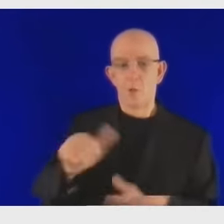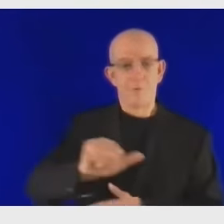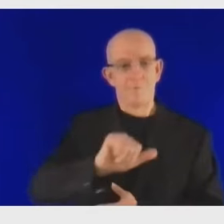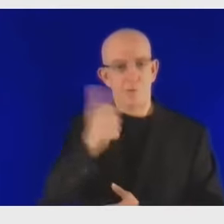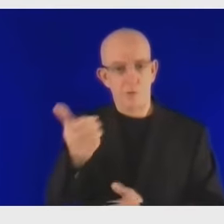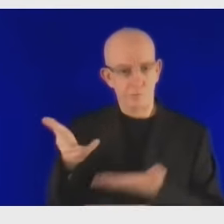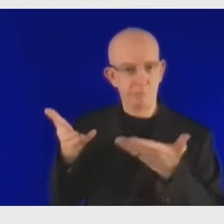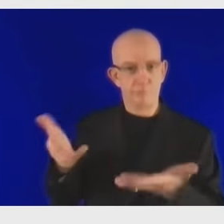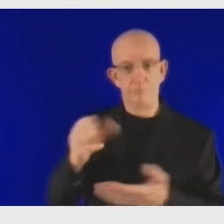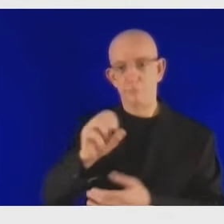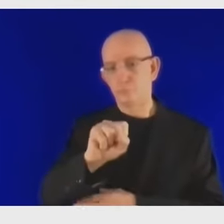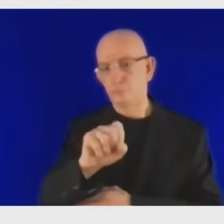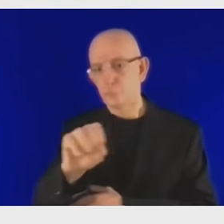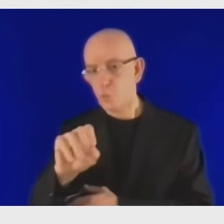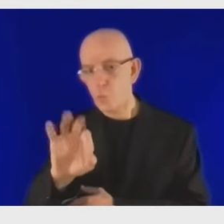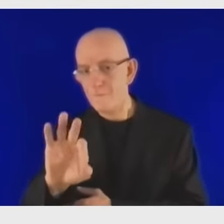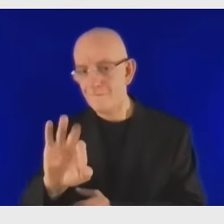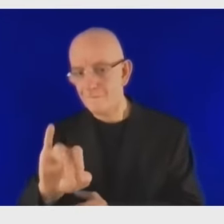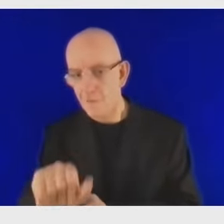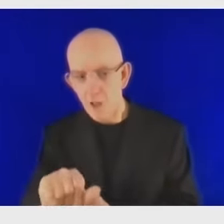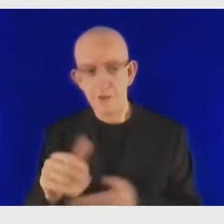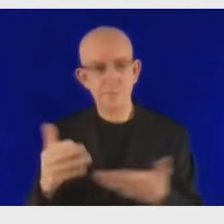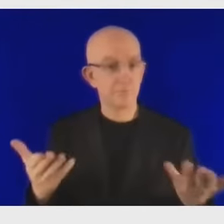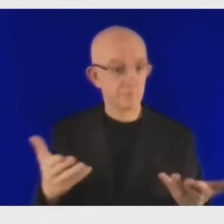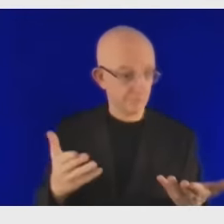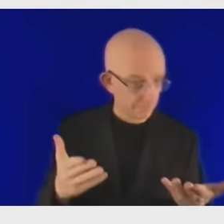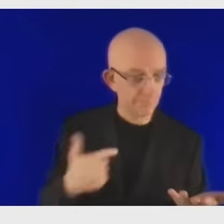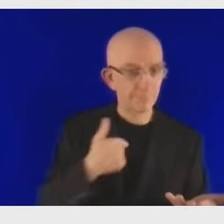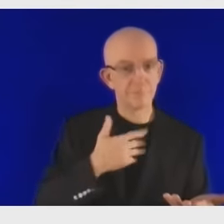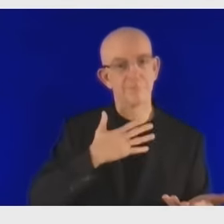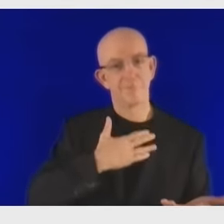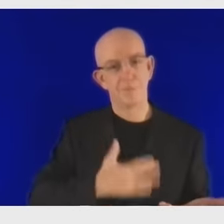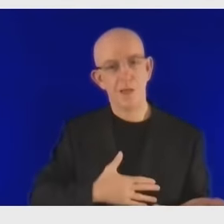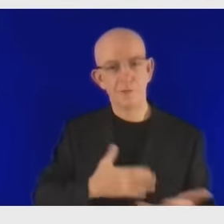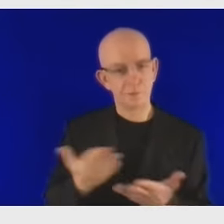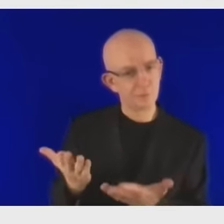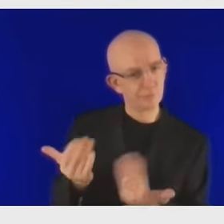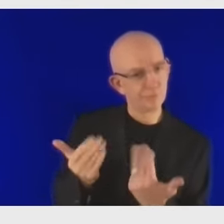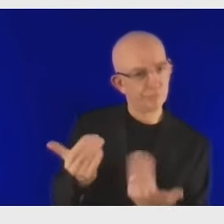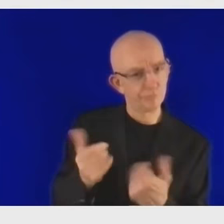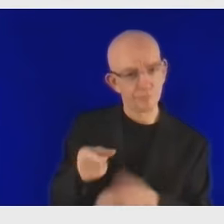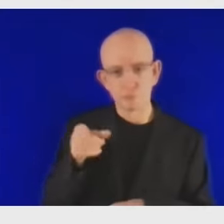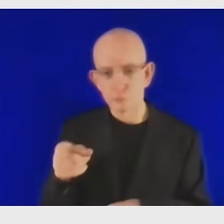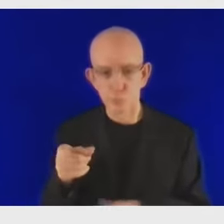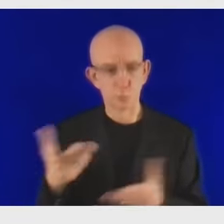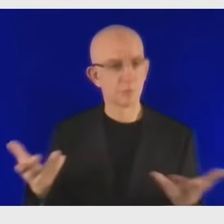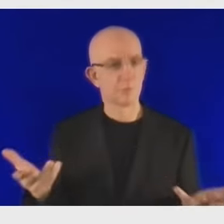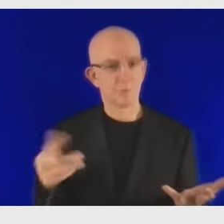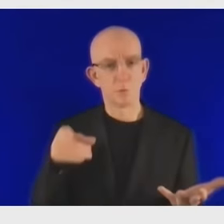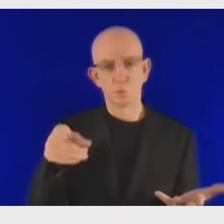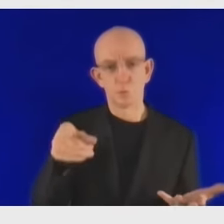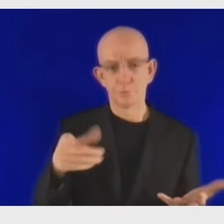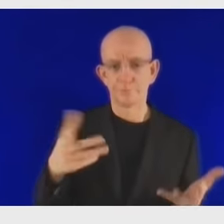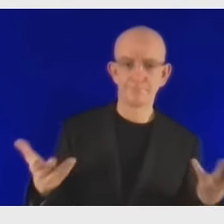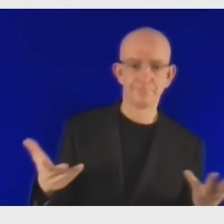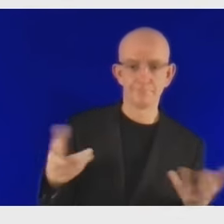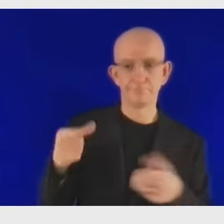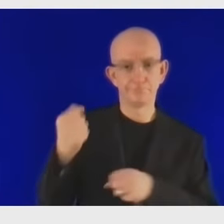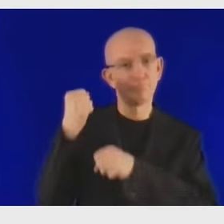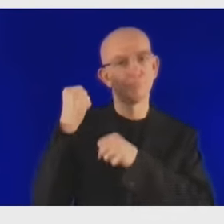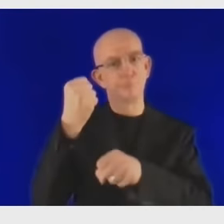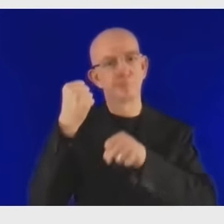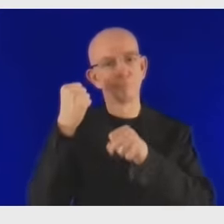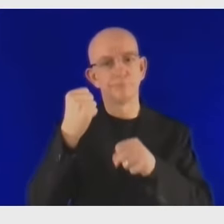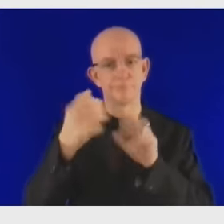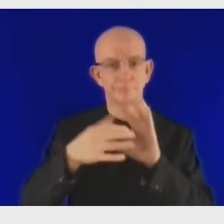you a little bit around how, when you're a climate activist in a space where it becomes very difficult